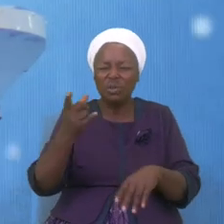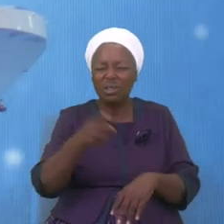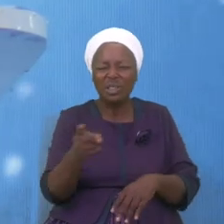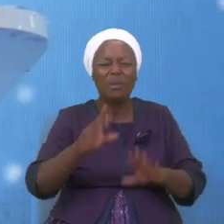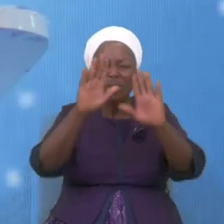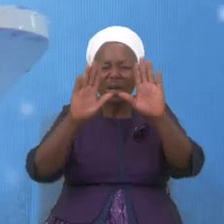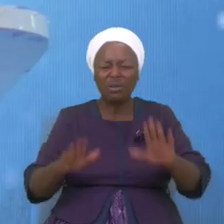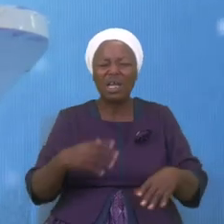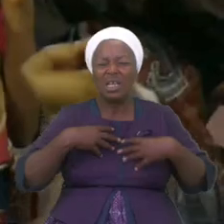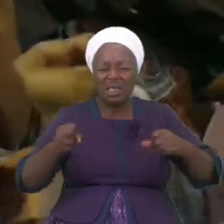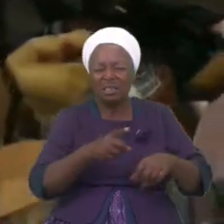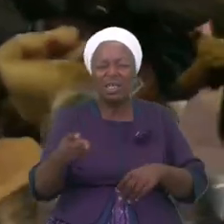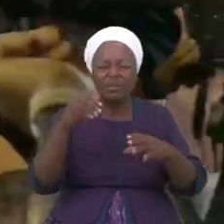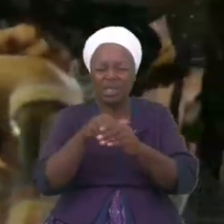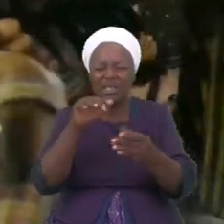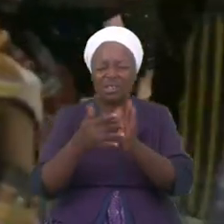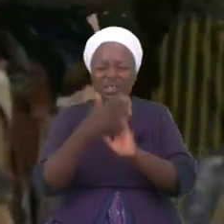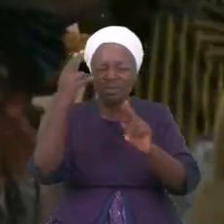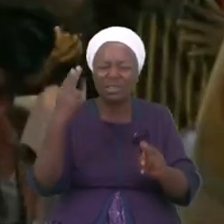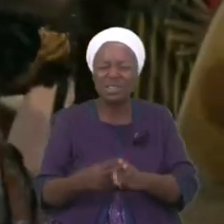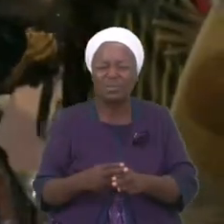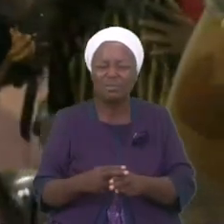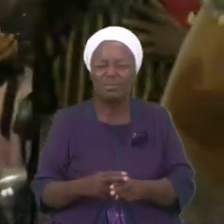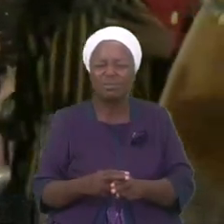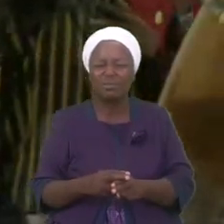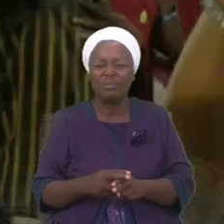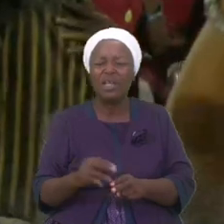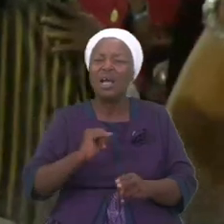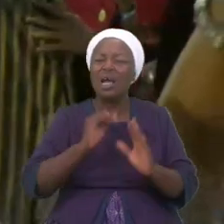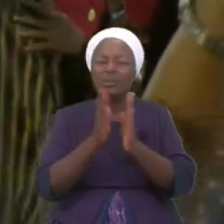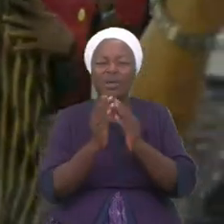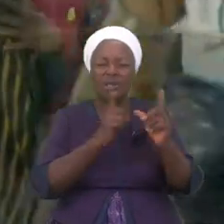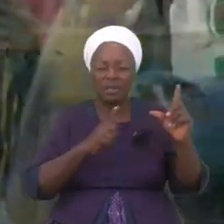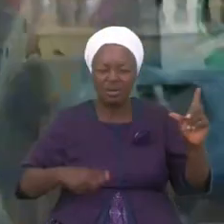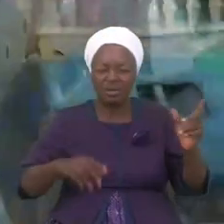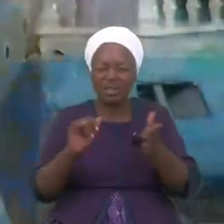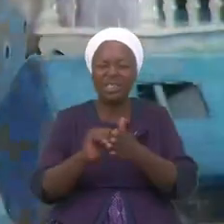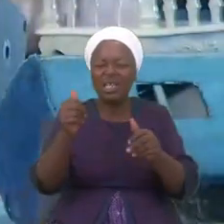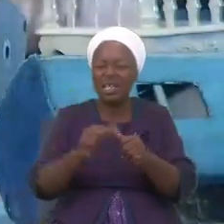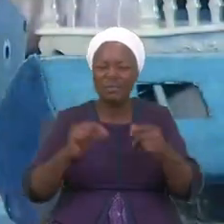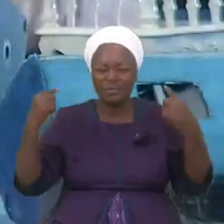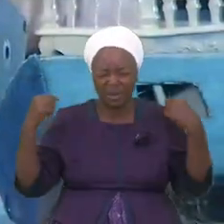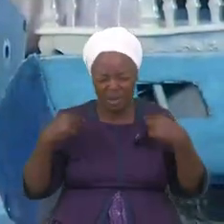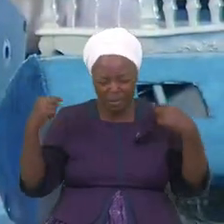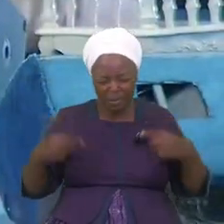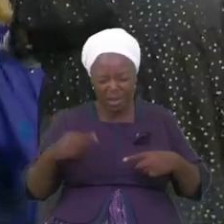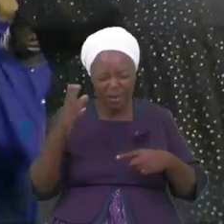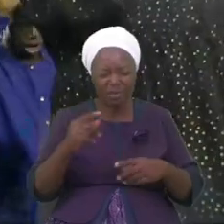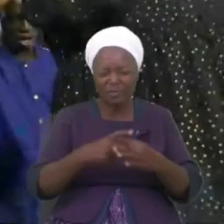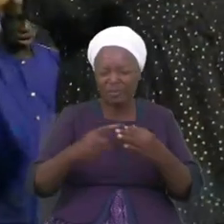them in Jesus' name. I pray, Lord, that every pain will vanish